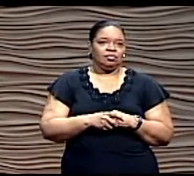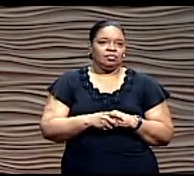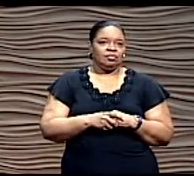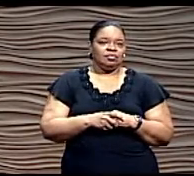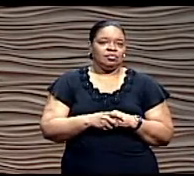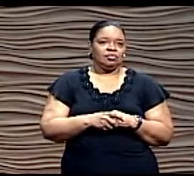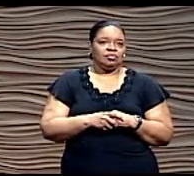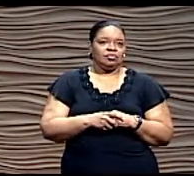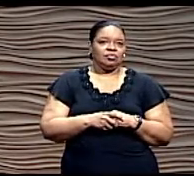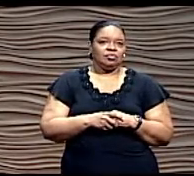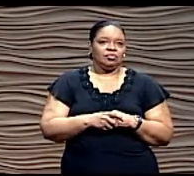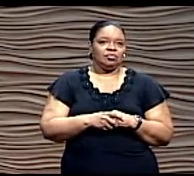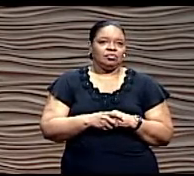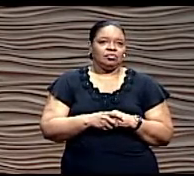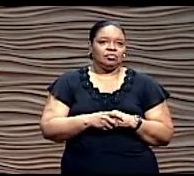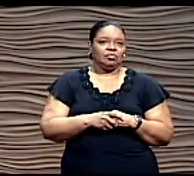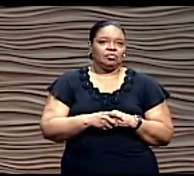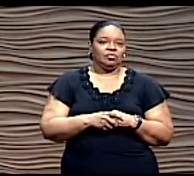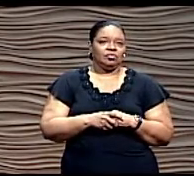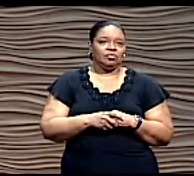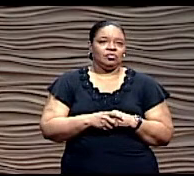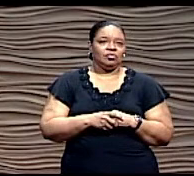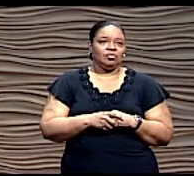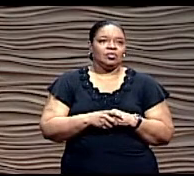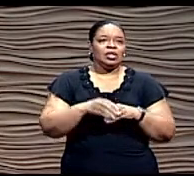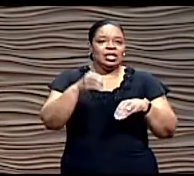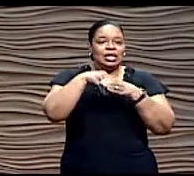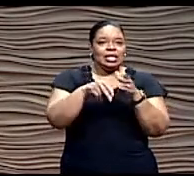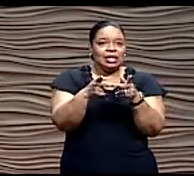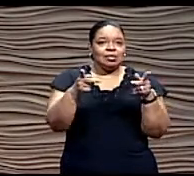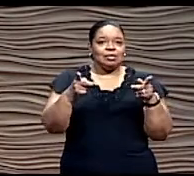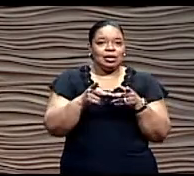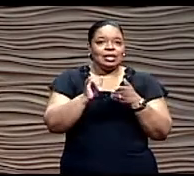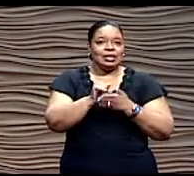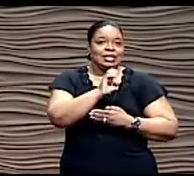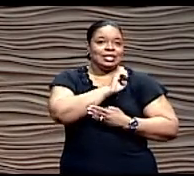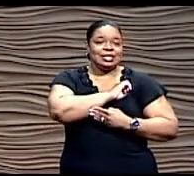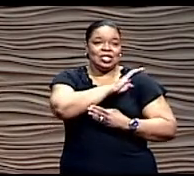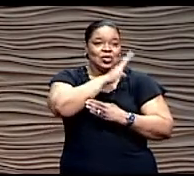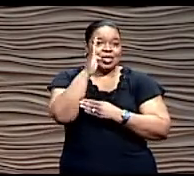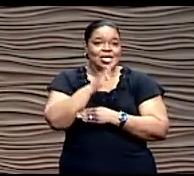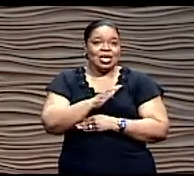of being in a place where he never intended to be.